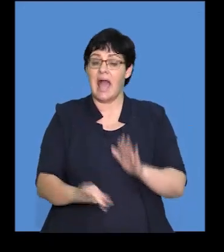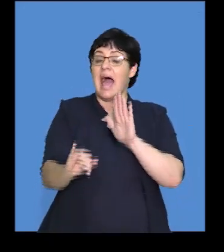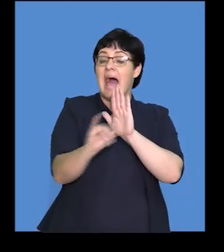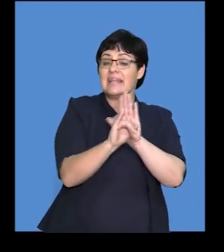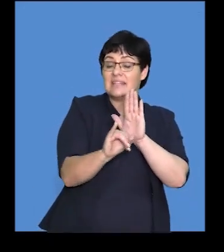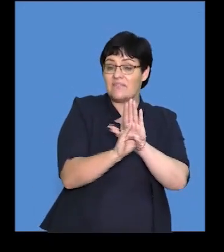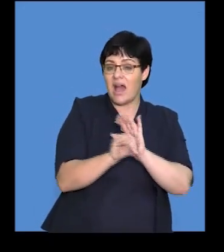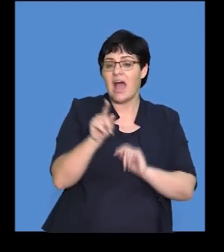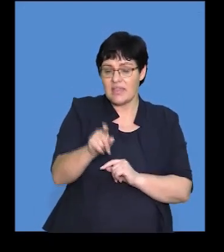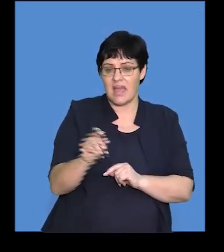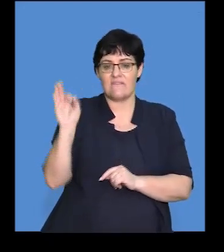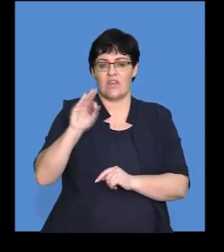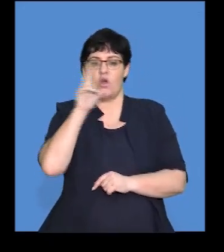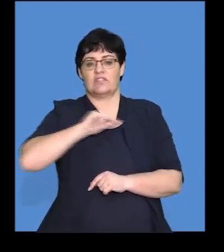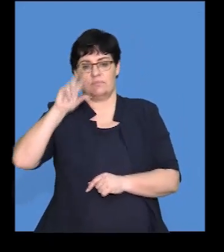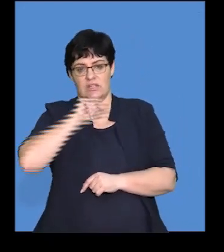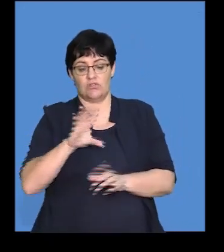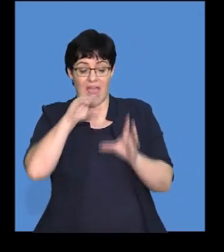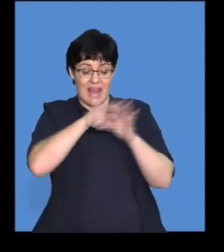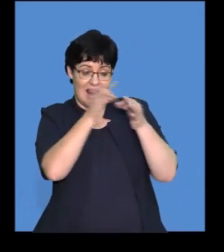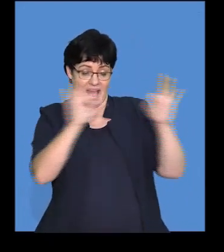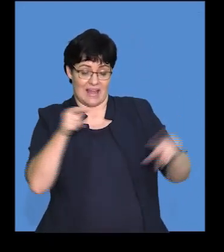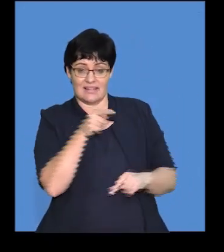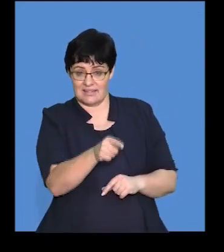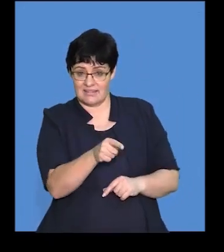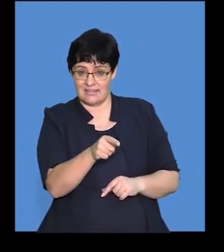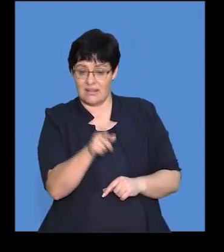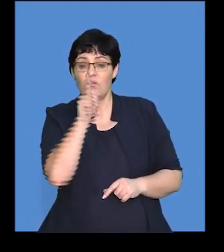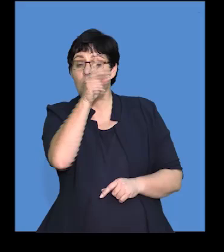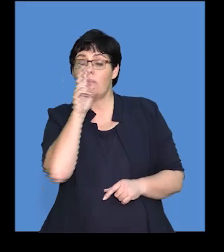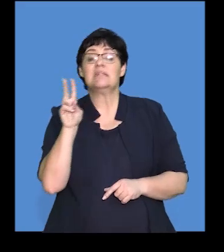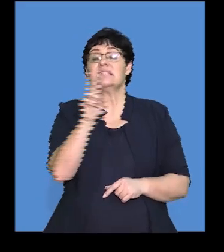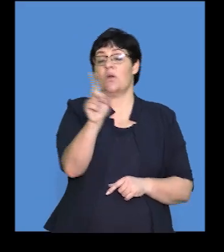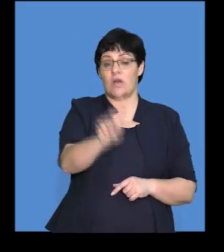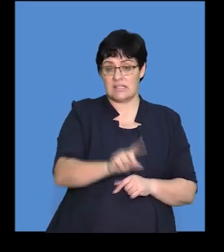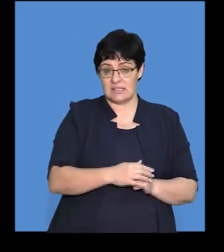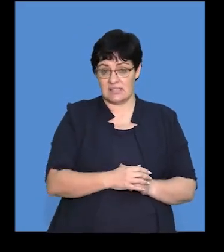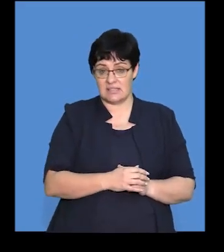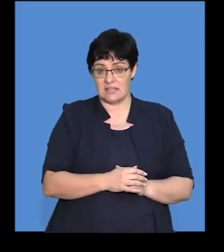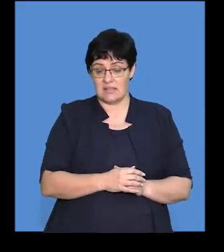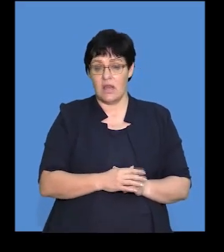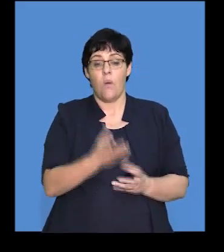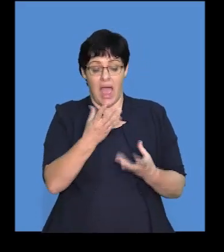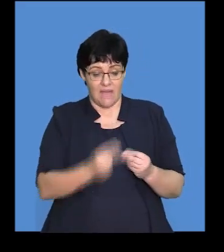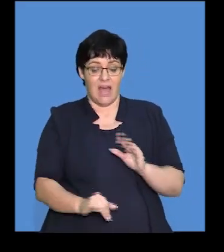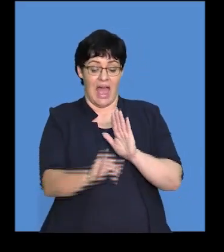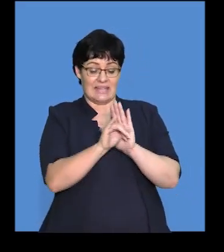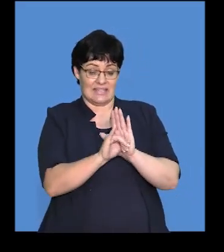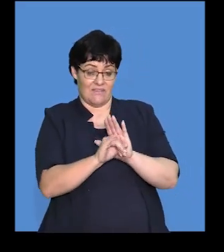the figure of speech in this line. What you need to see is that you've been given identify,